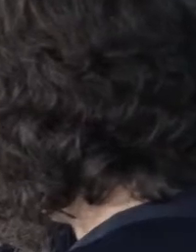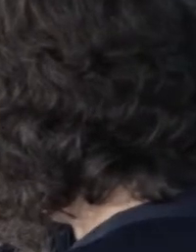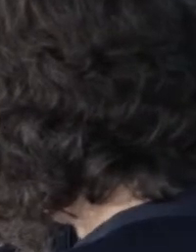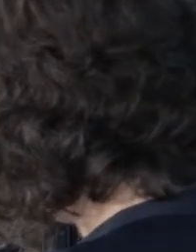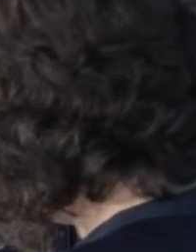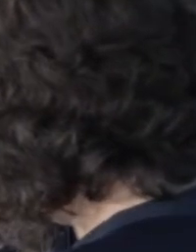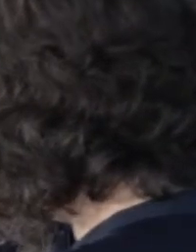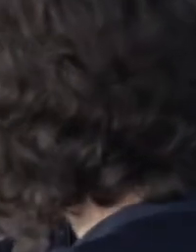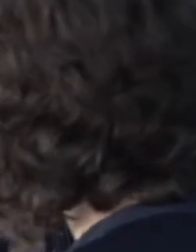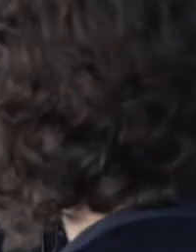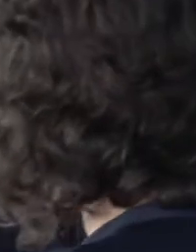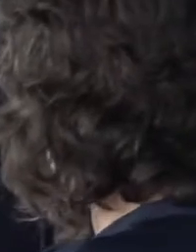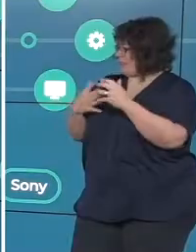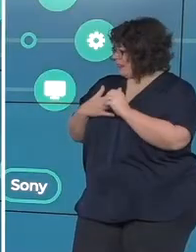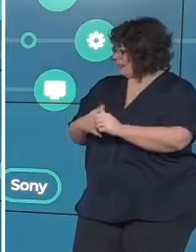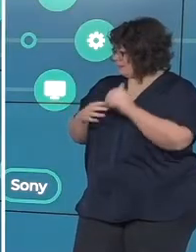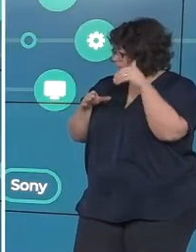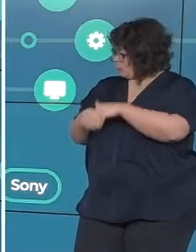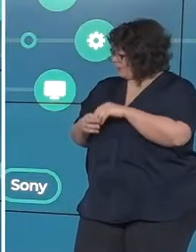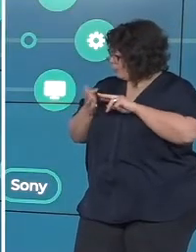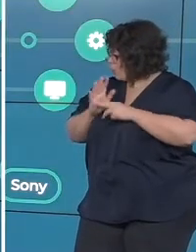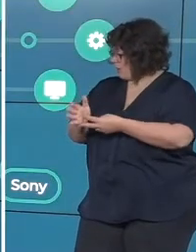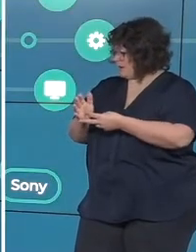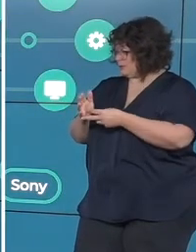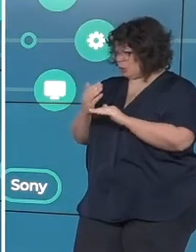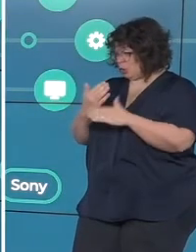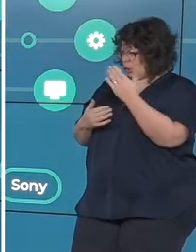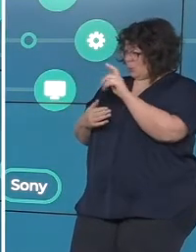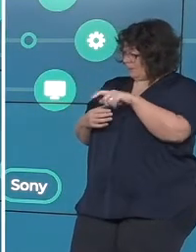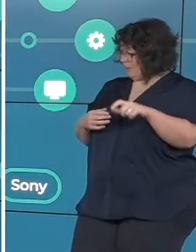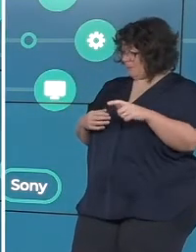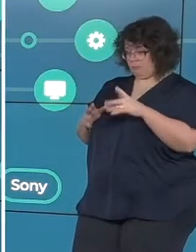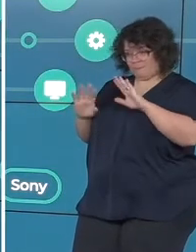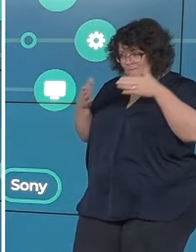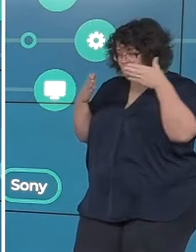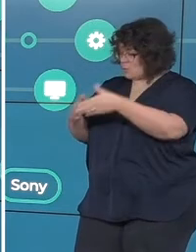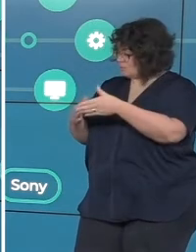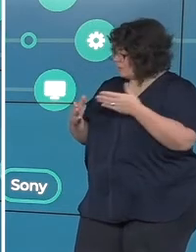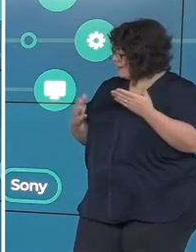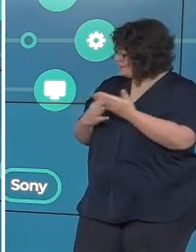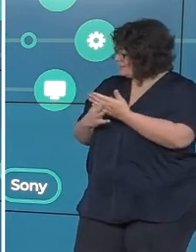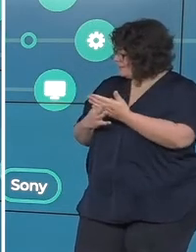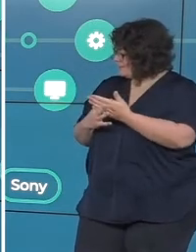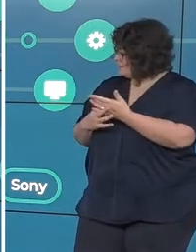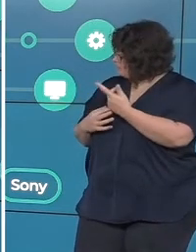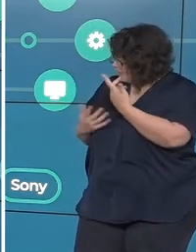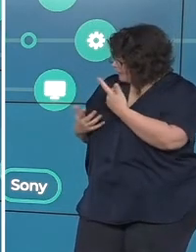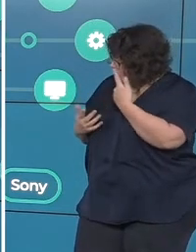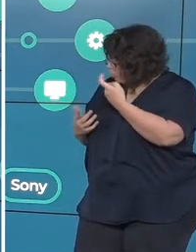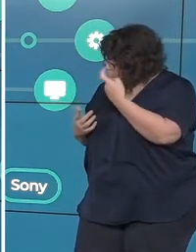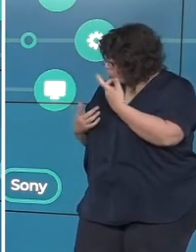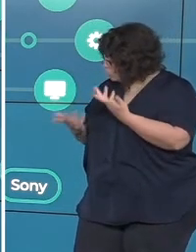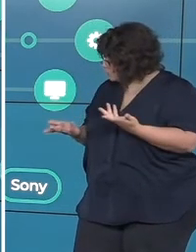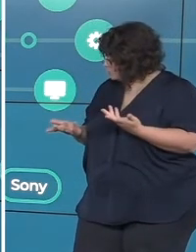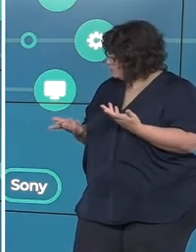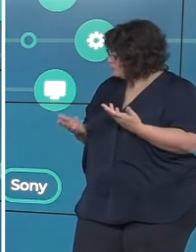on accessibility. Can you give us some thoughts around that? Some key things that you do or you look for to pinpoint those new